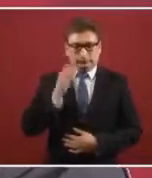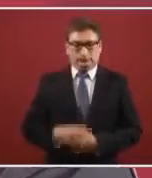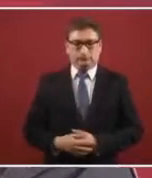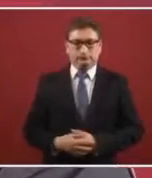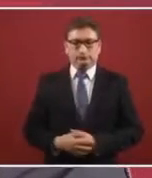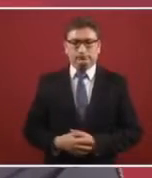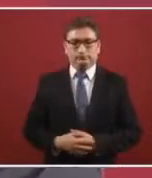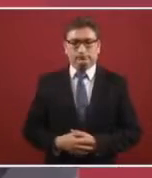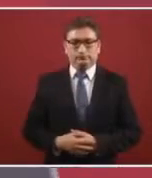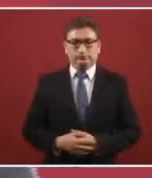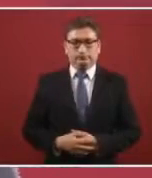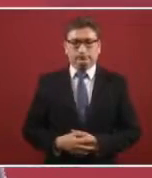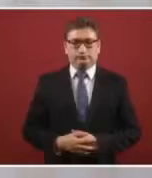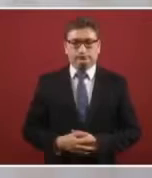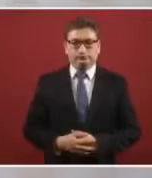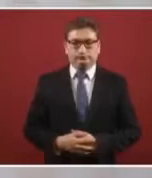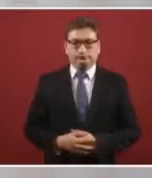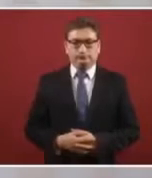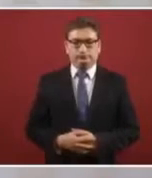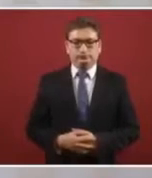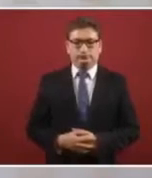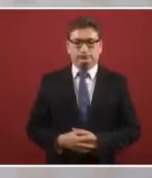con poca